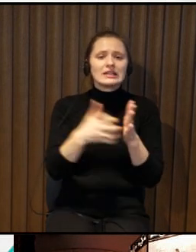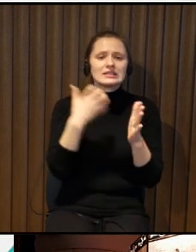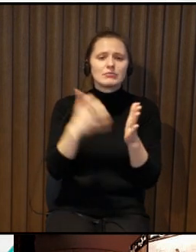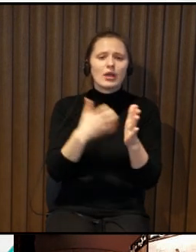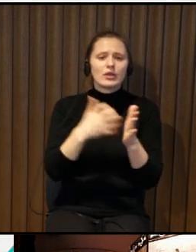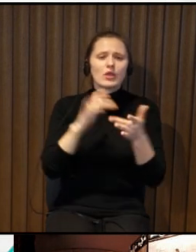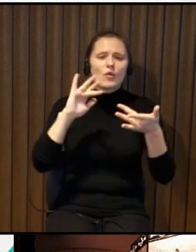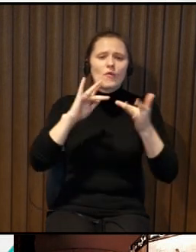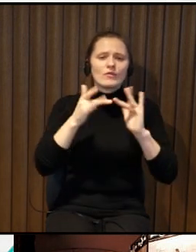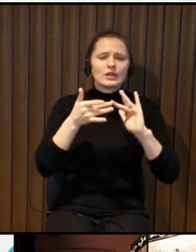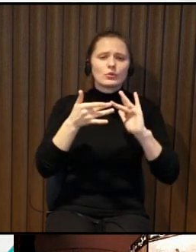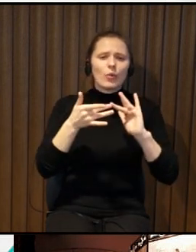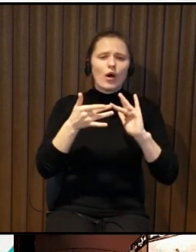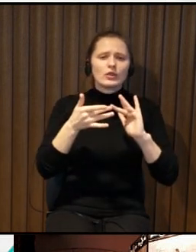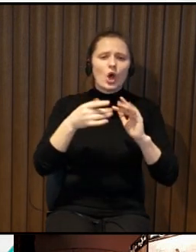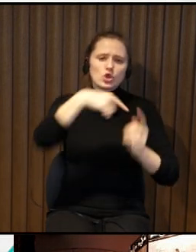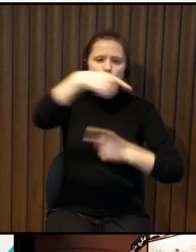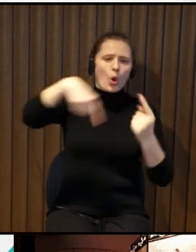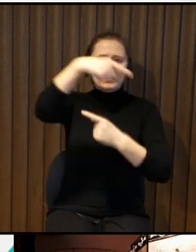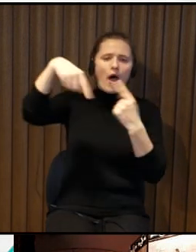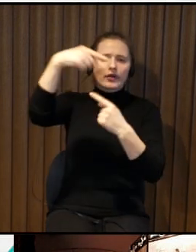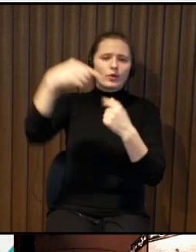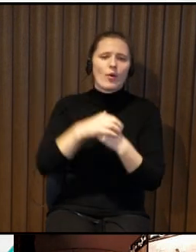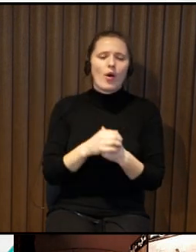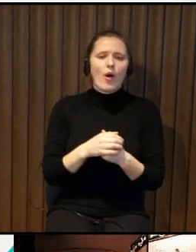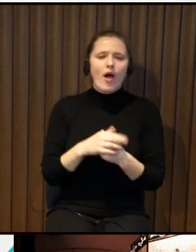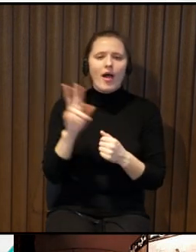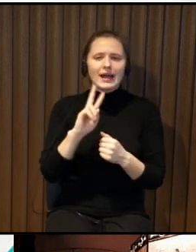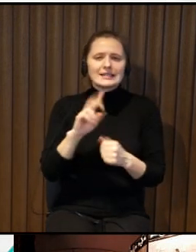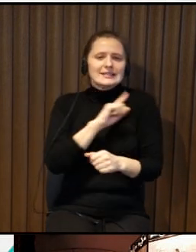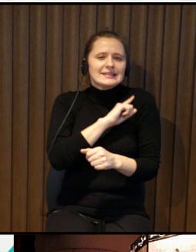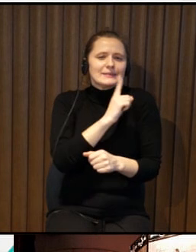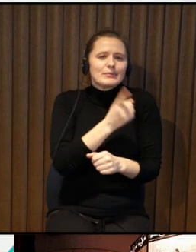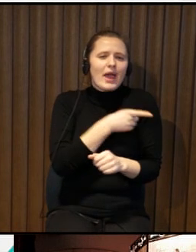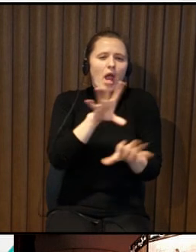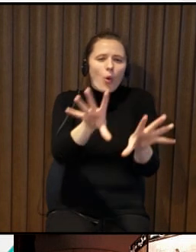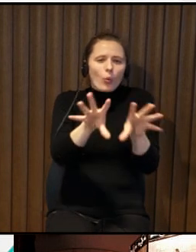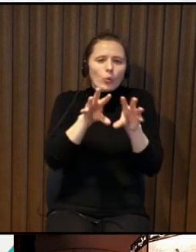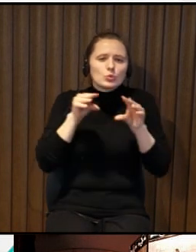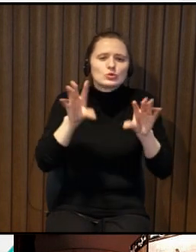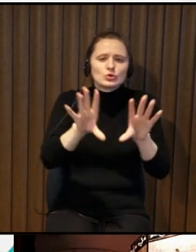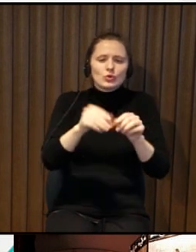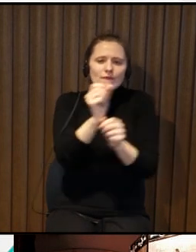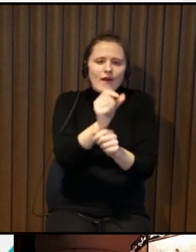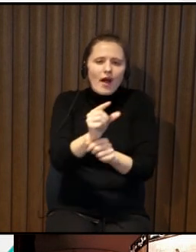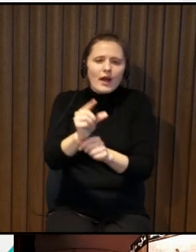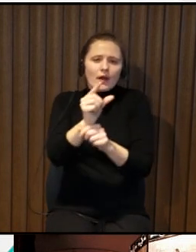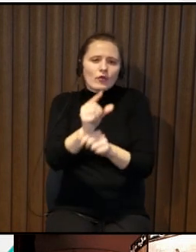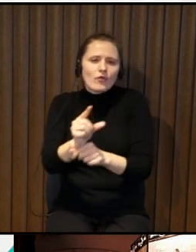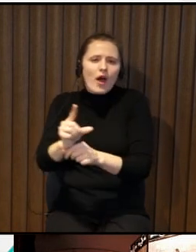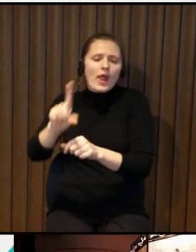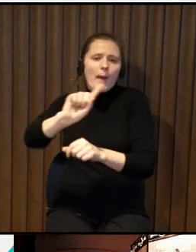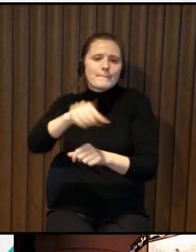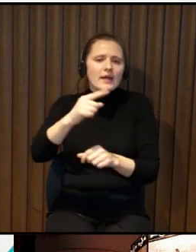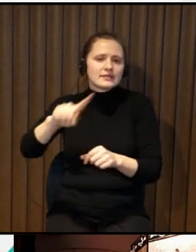adapt and stretch to include more and more requirements. We iterate or go through multiple cycles to